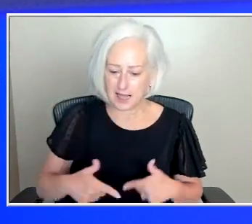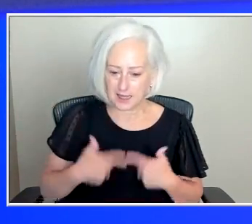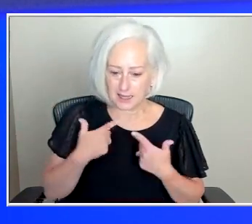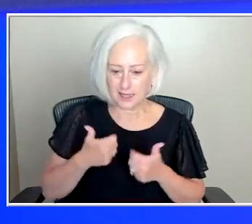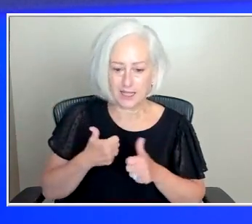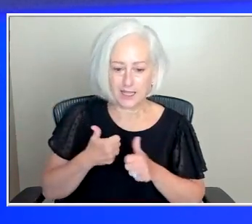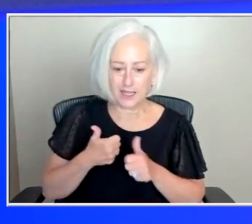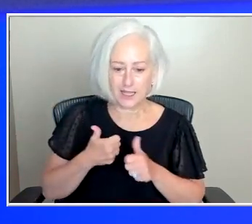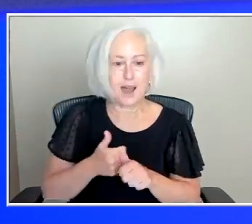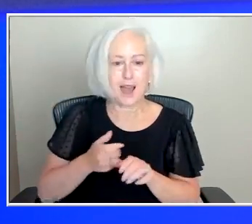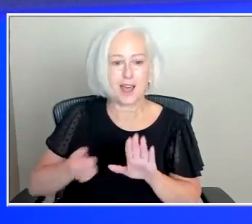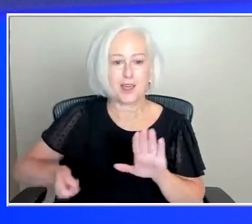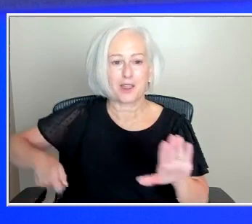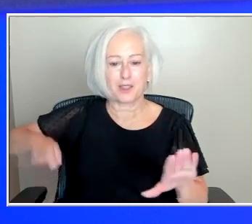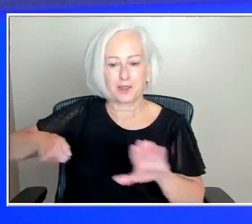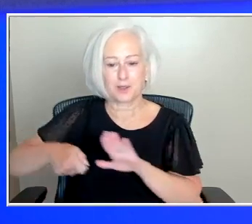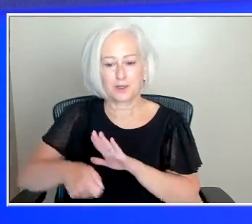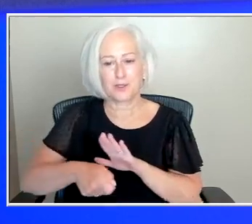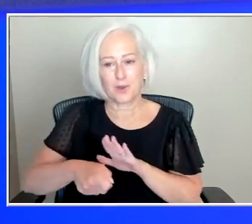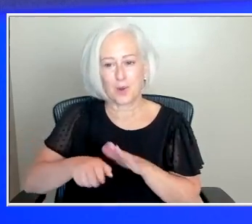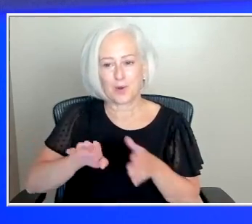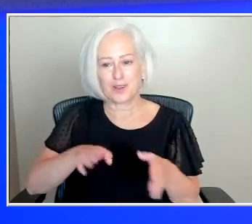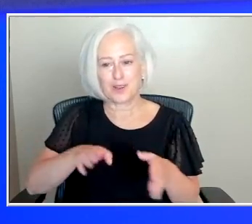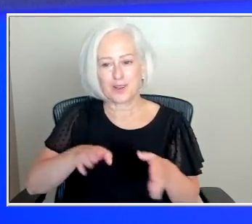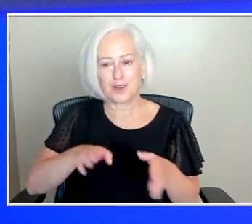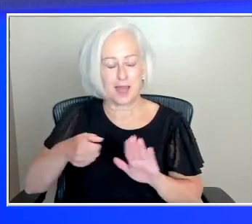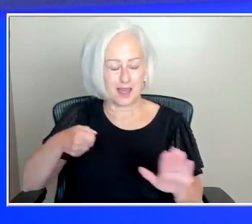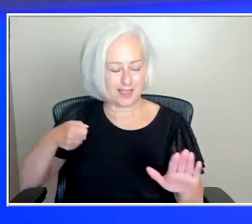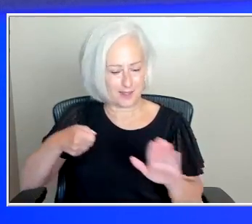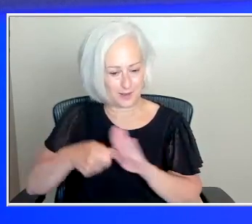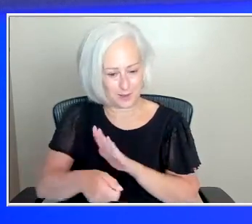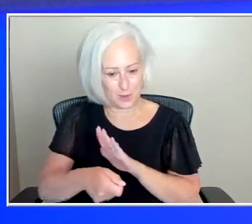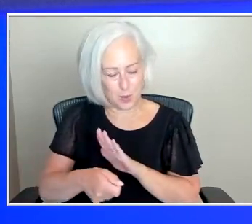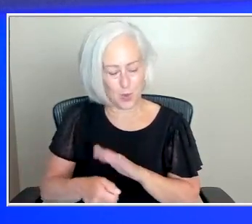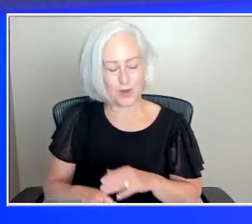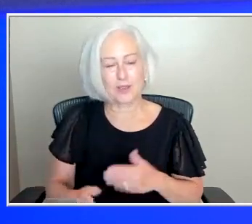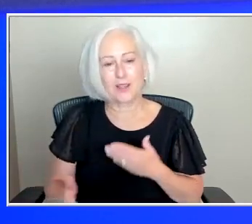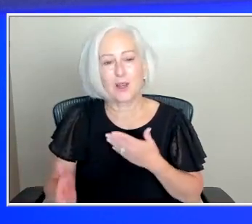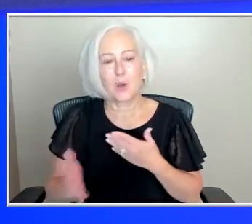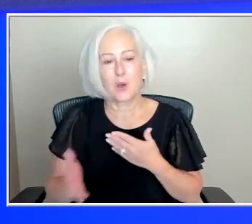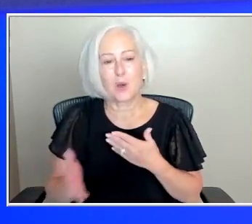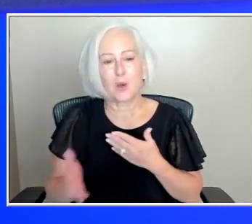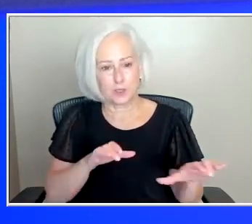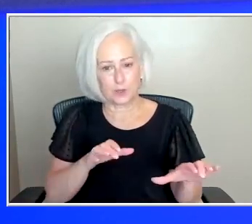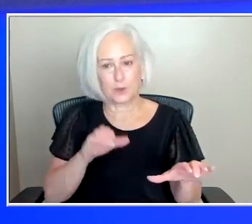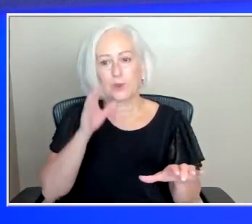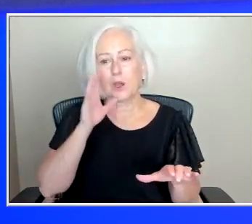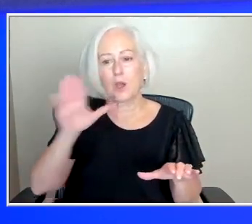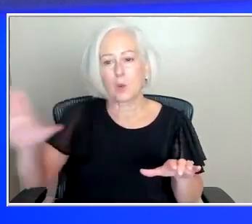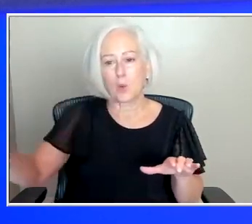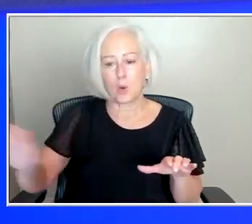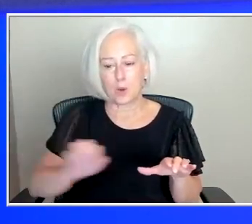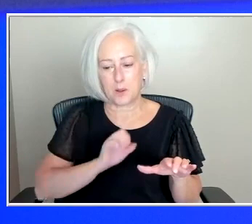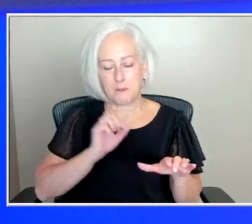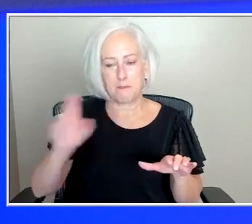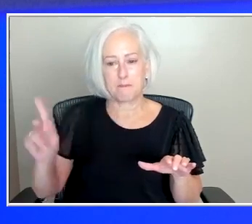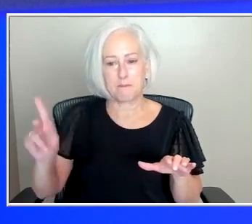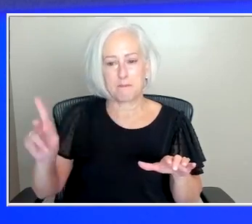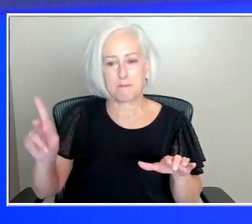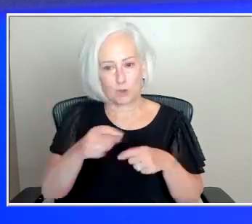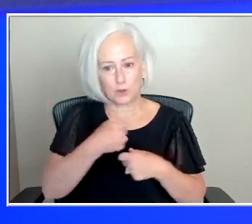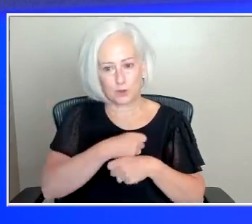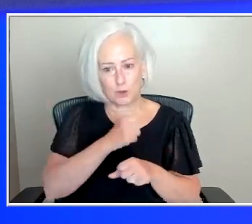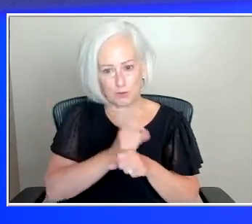sword. Whatever you do, it'll come back, and make sure it's the right thing.